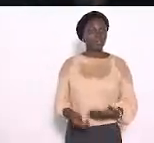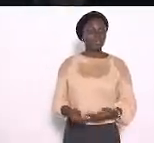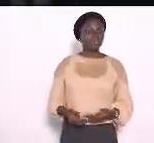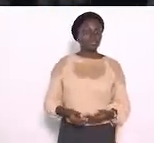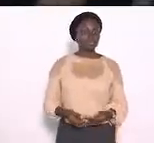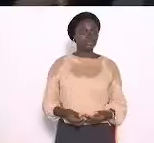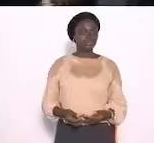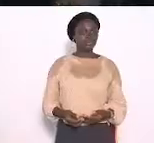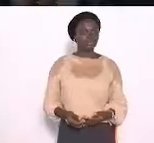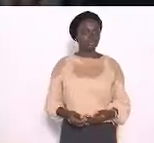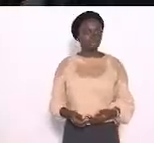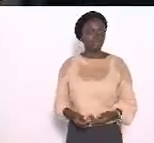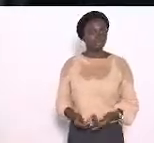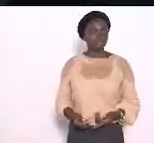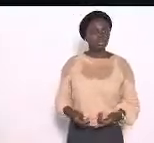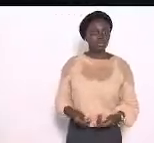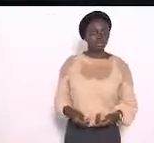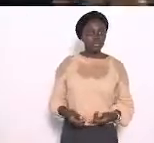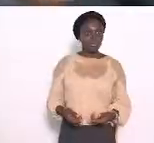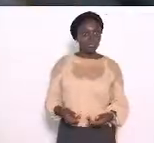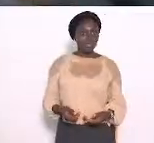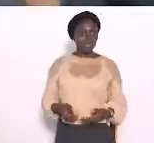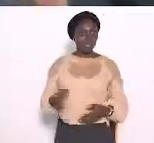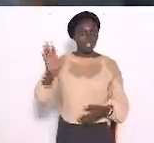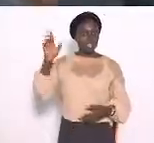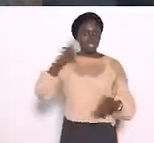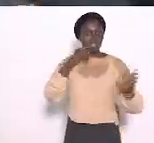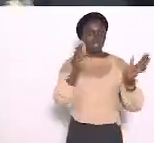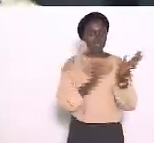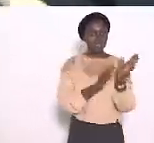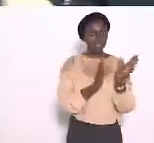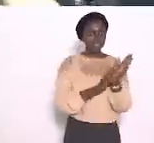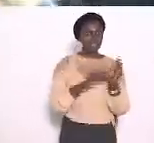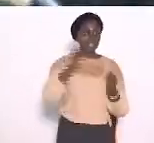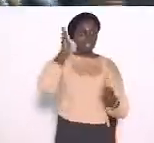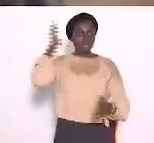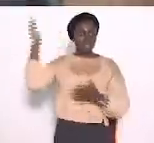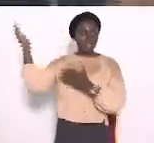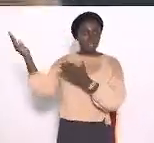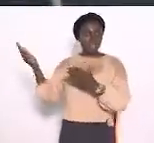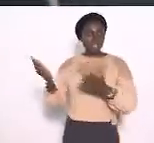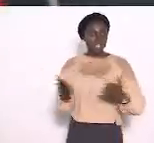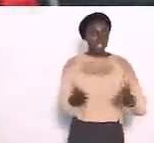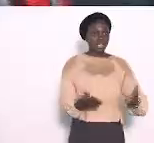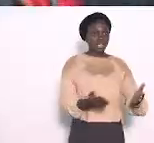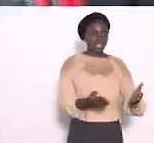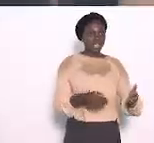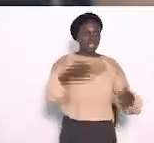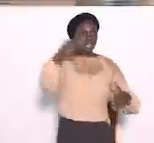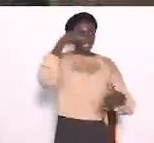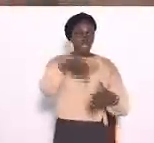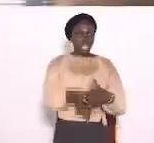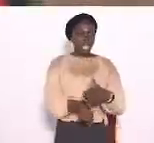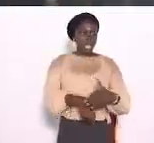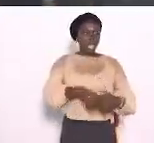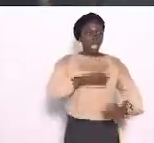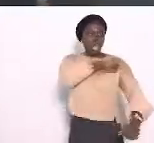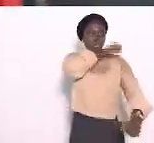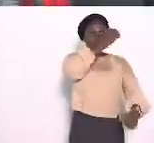go to your praise pr will bring the